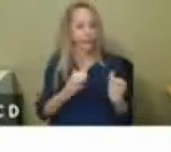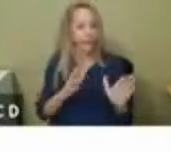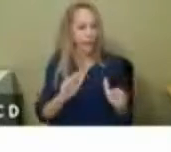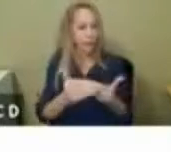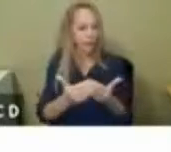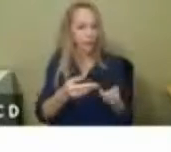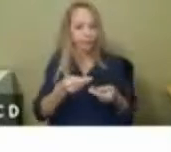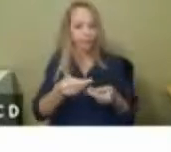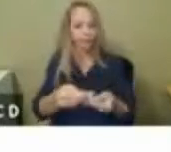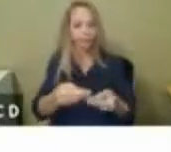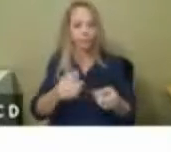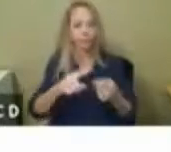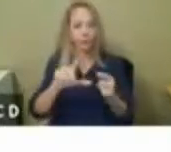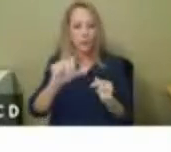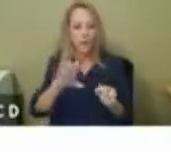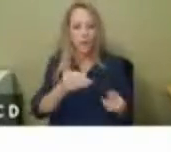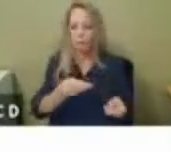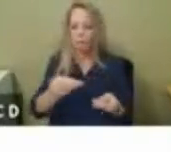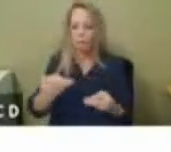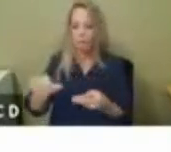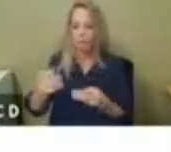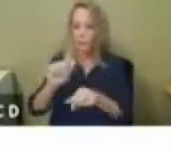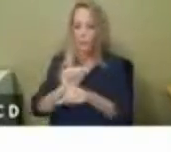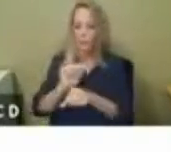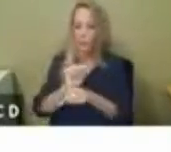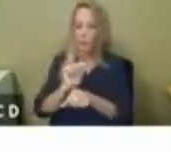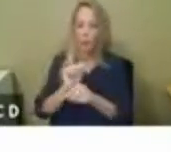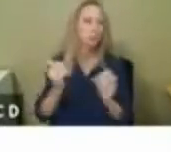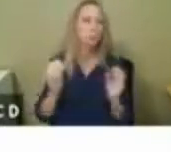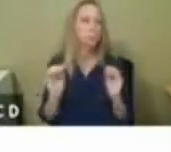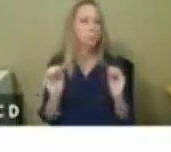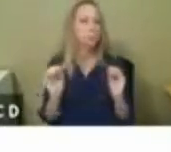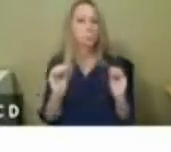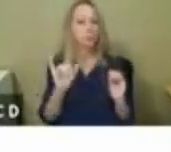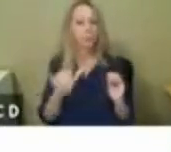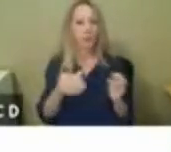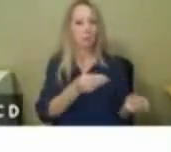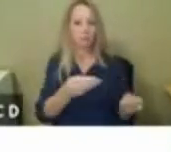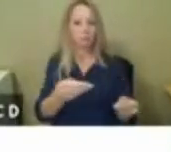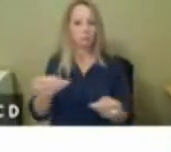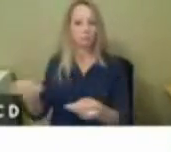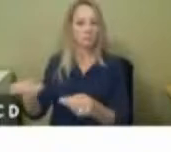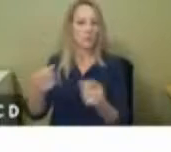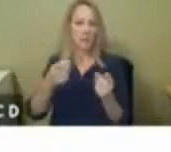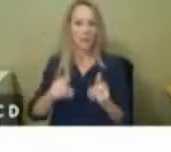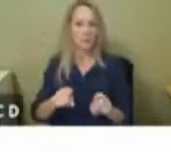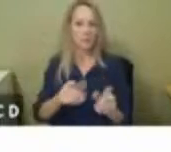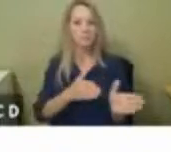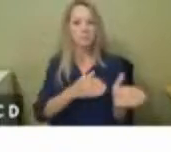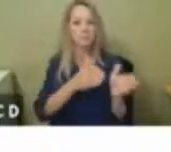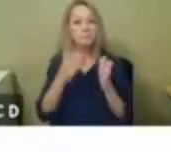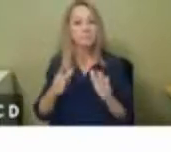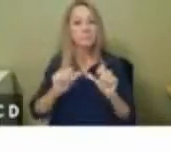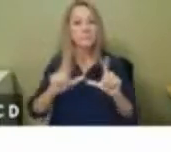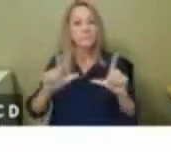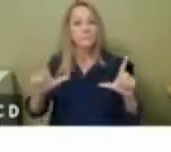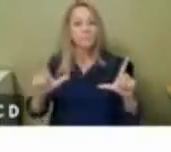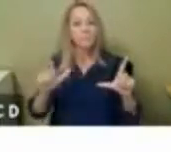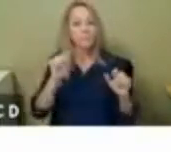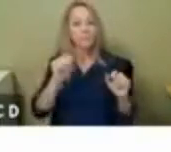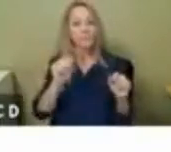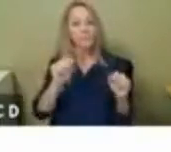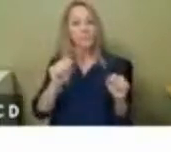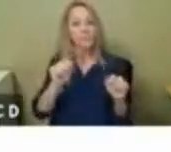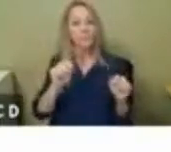to the workplace. On the next slide, you'll see again, we reported the